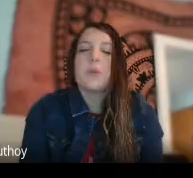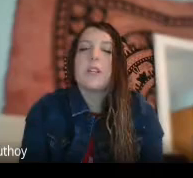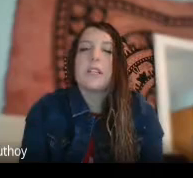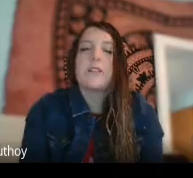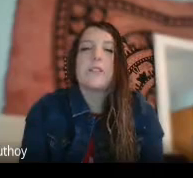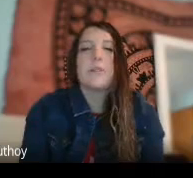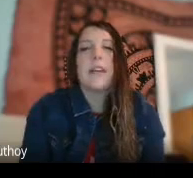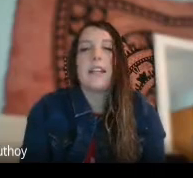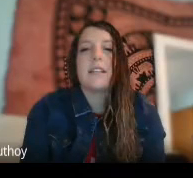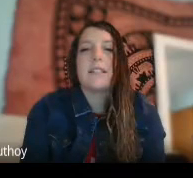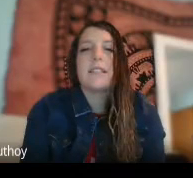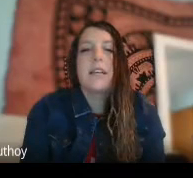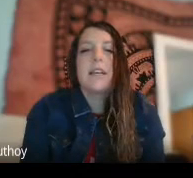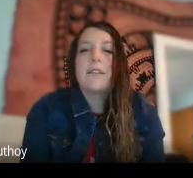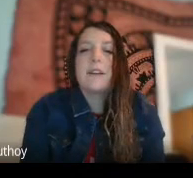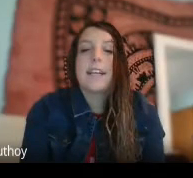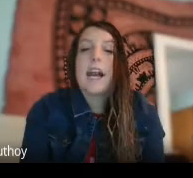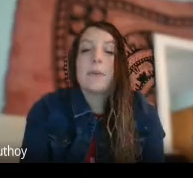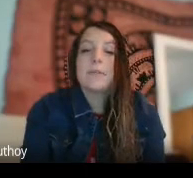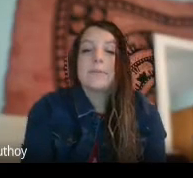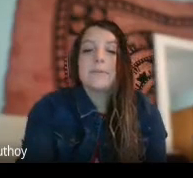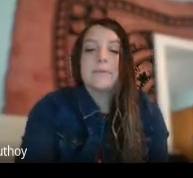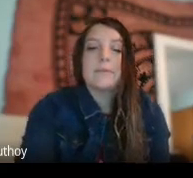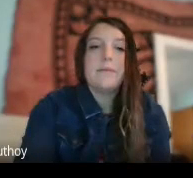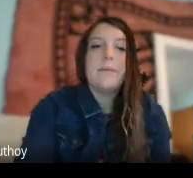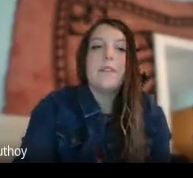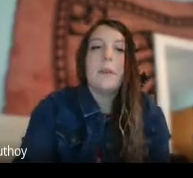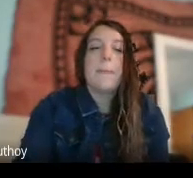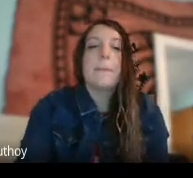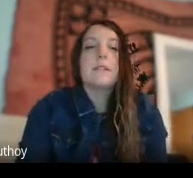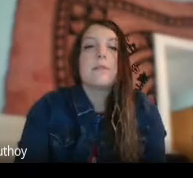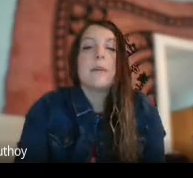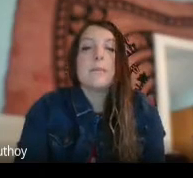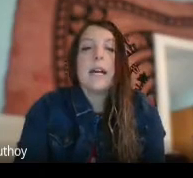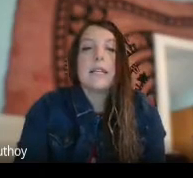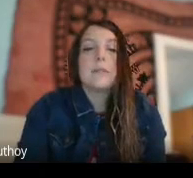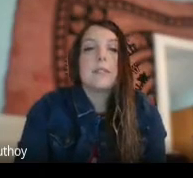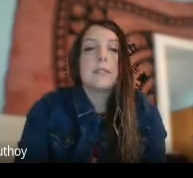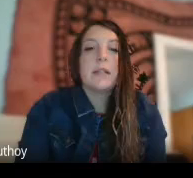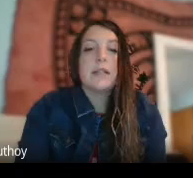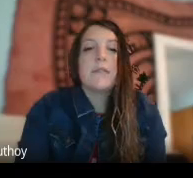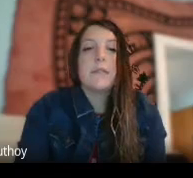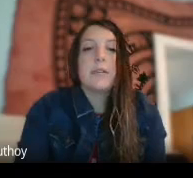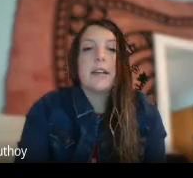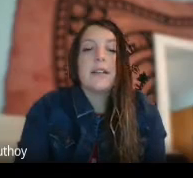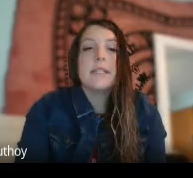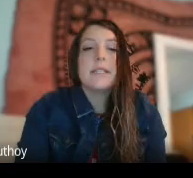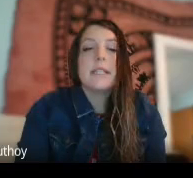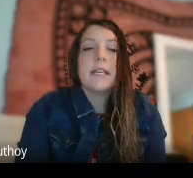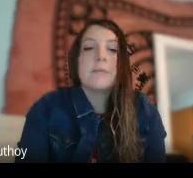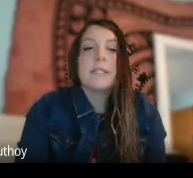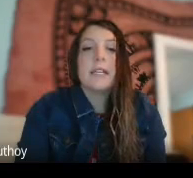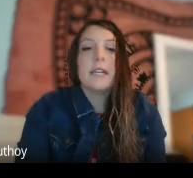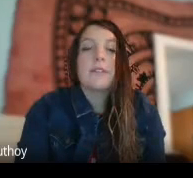still knew each other. So that is very common. So some signs we're going to learn for meeting